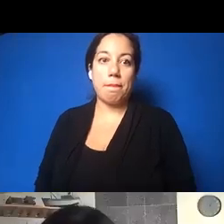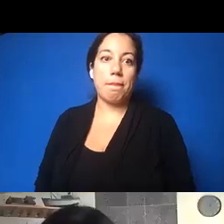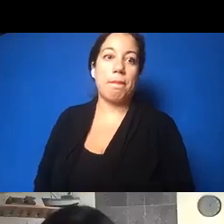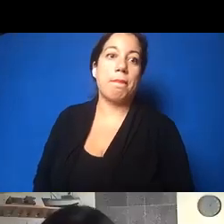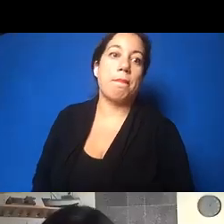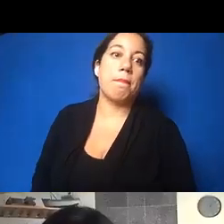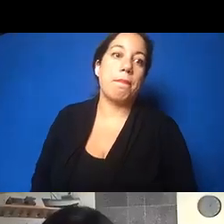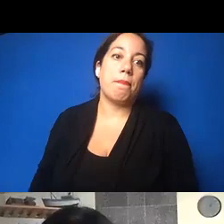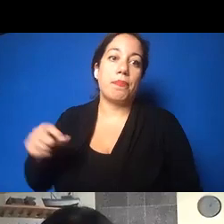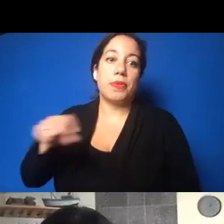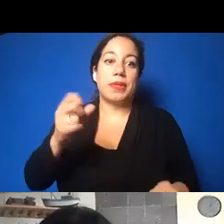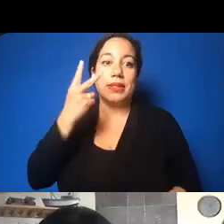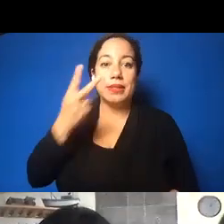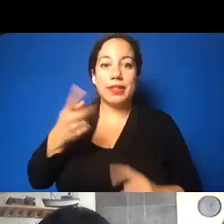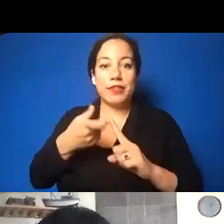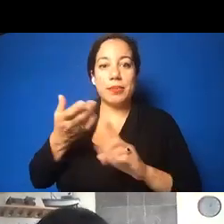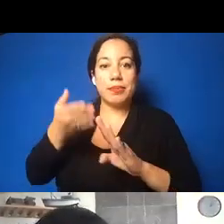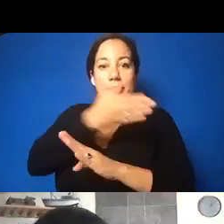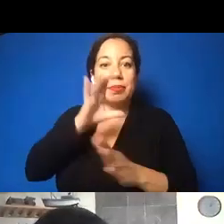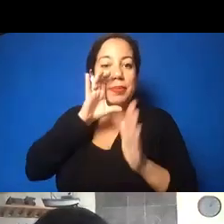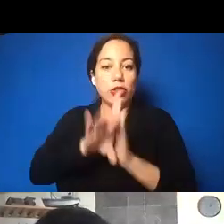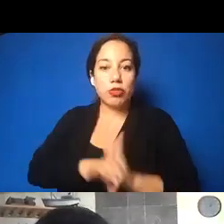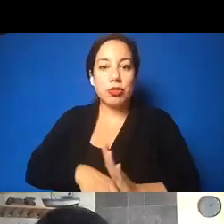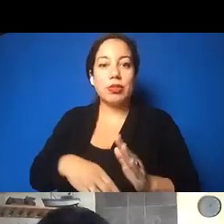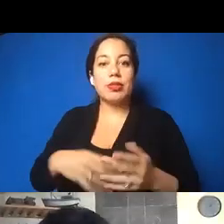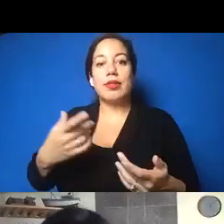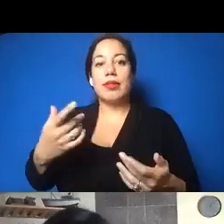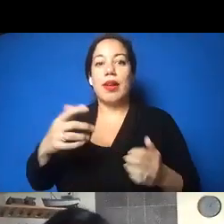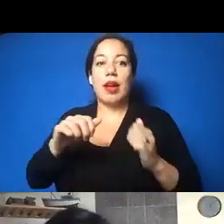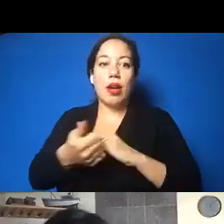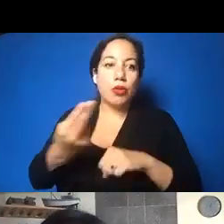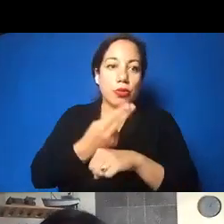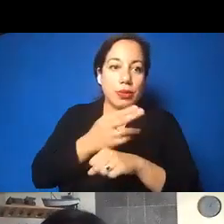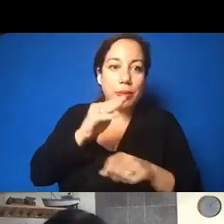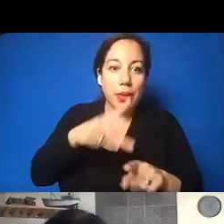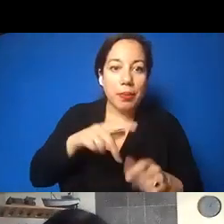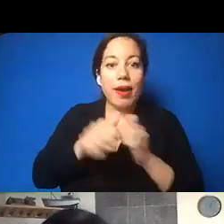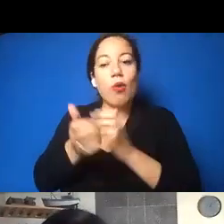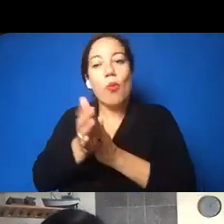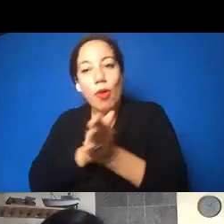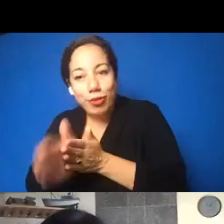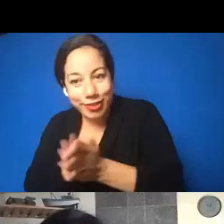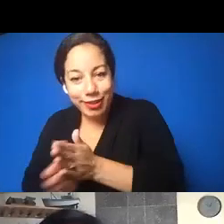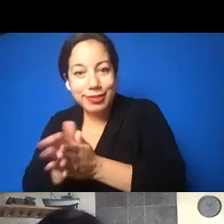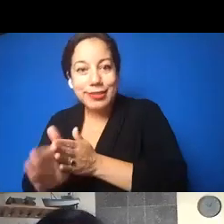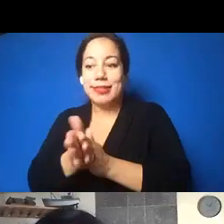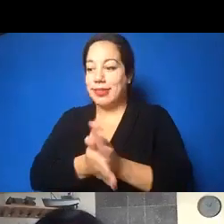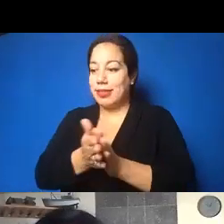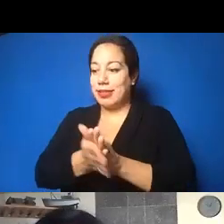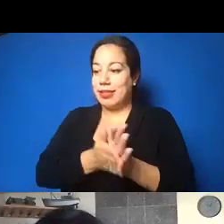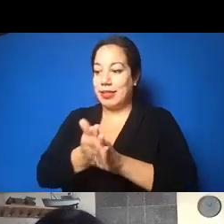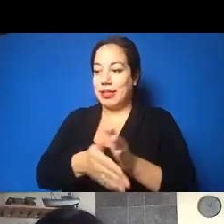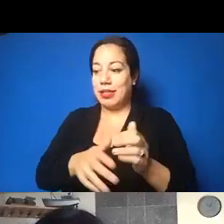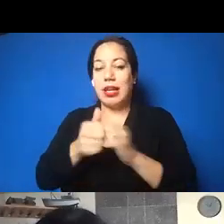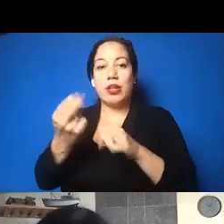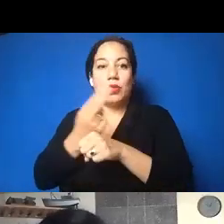As you can see from the previous images, there's information on how to use the mask, how to wash hands, and also how to use water